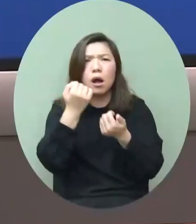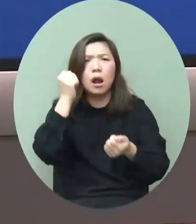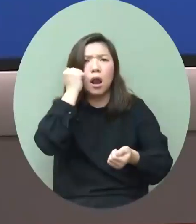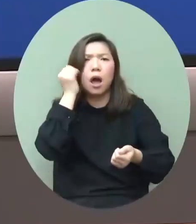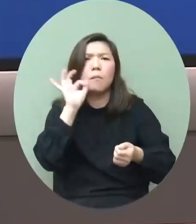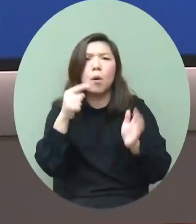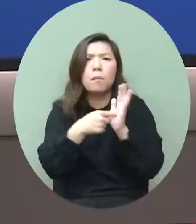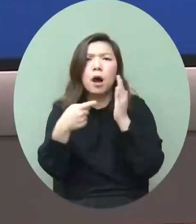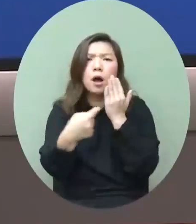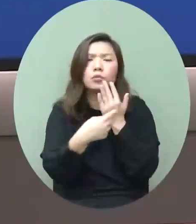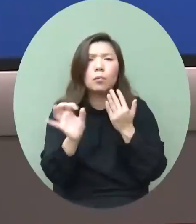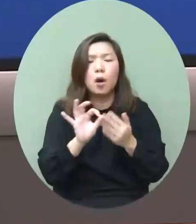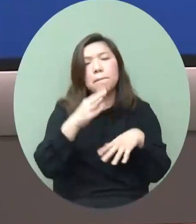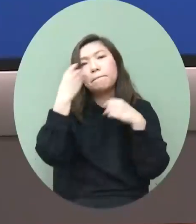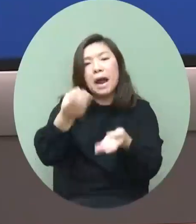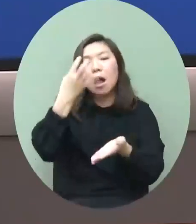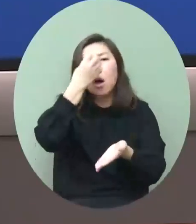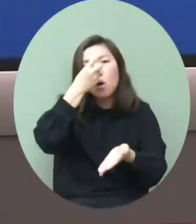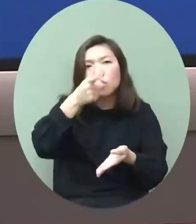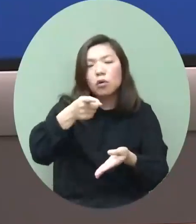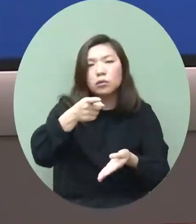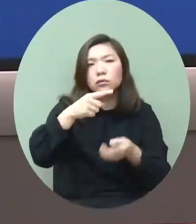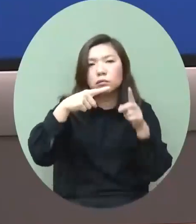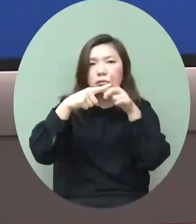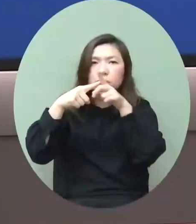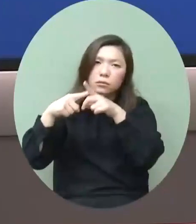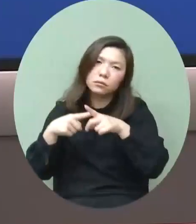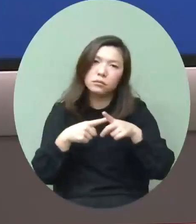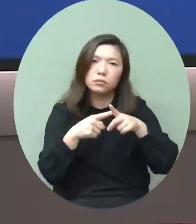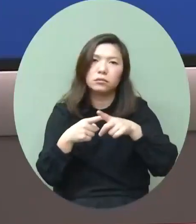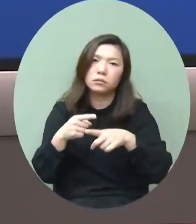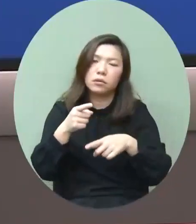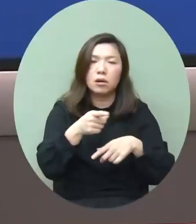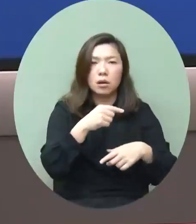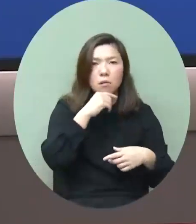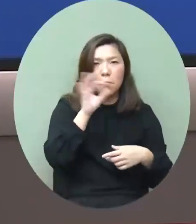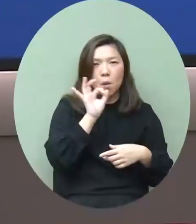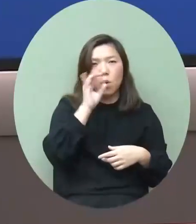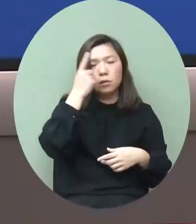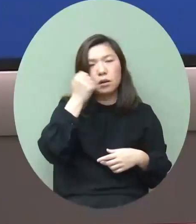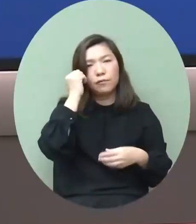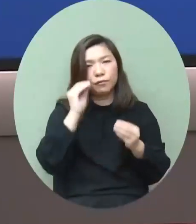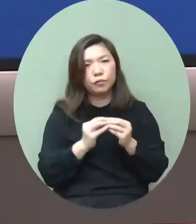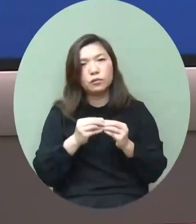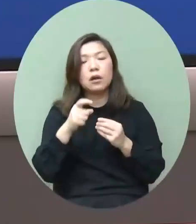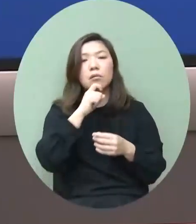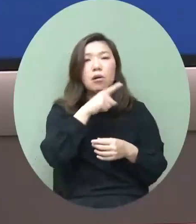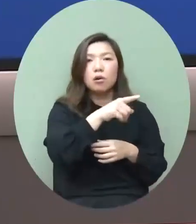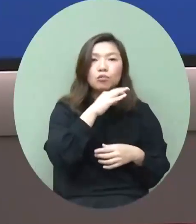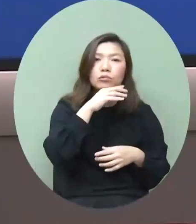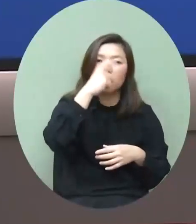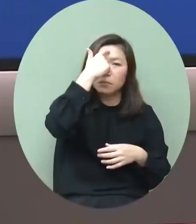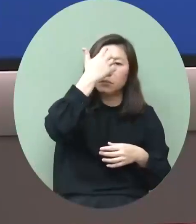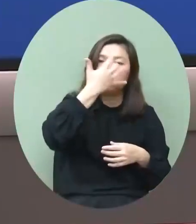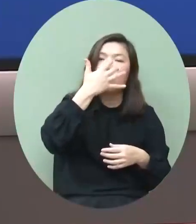ards When they fall ill they could have Paracetamol They could have this proprietary Chinese medicine to cure especially